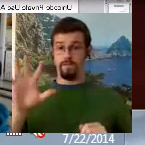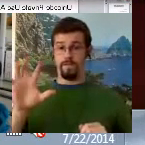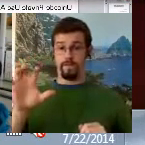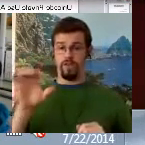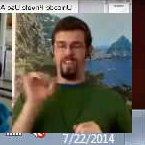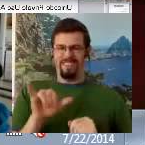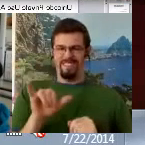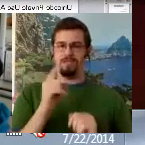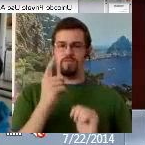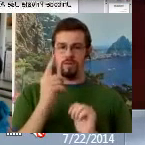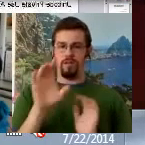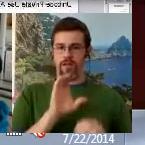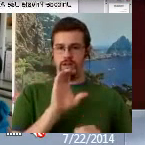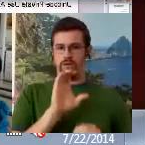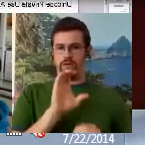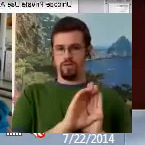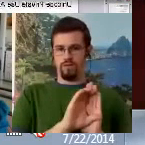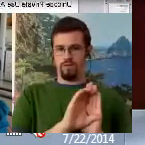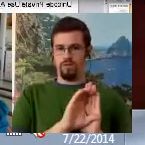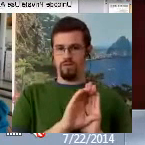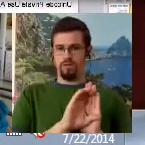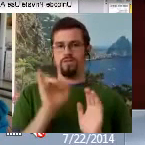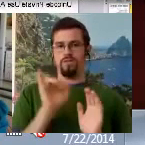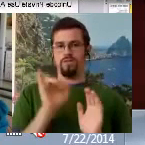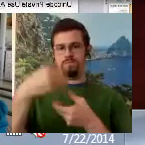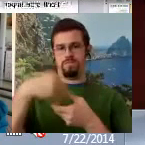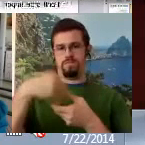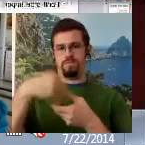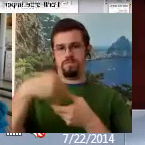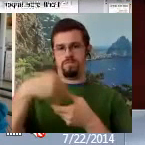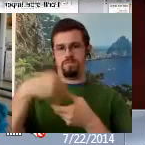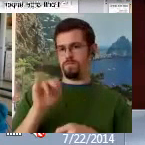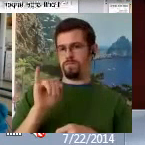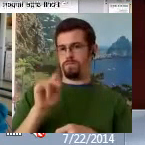and that's portrayed in the Unicode.